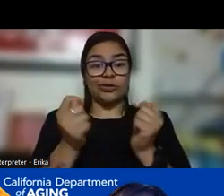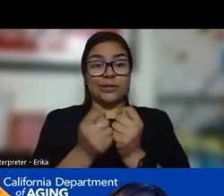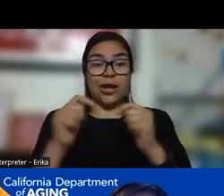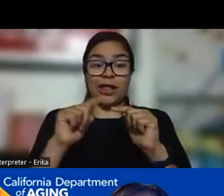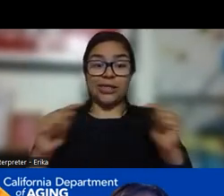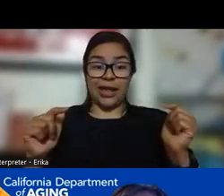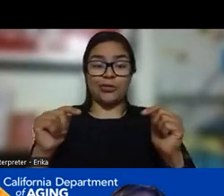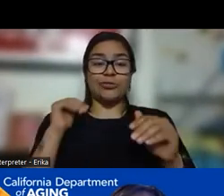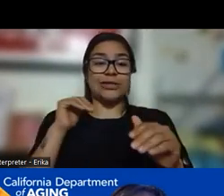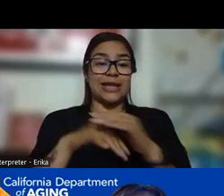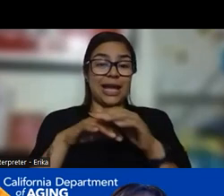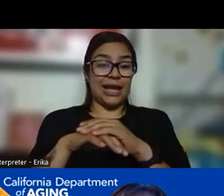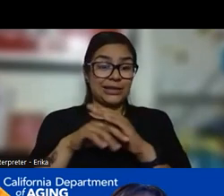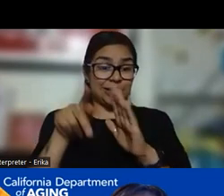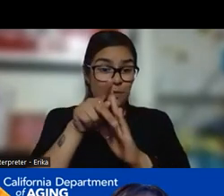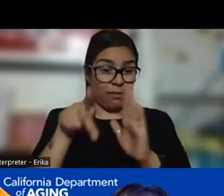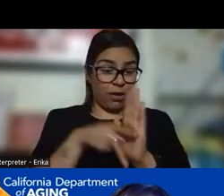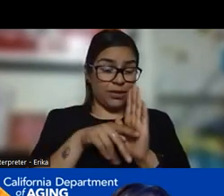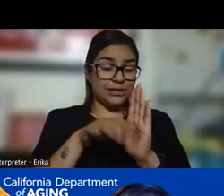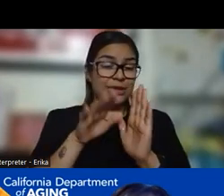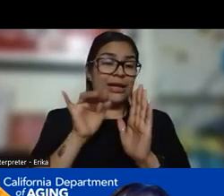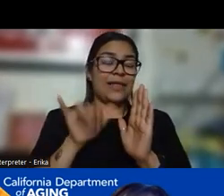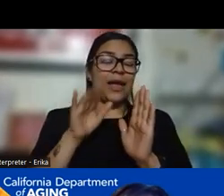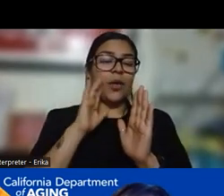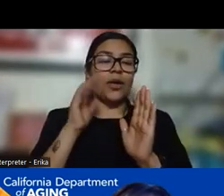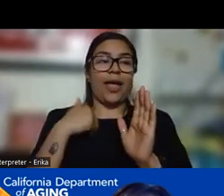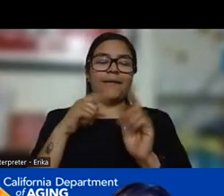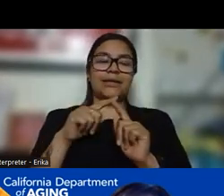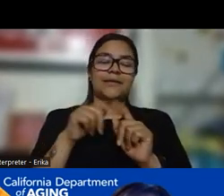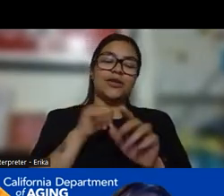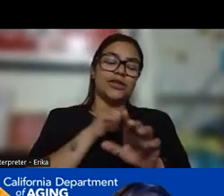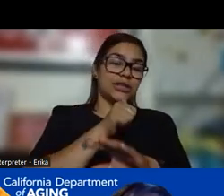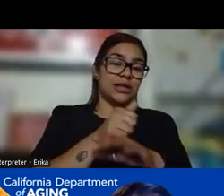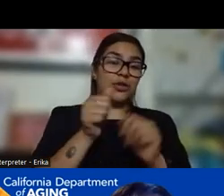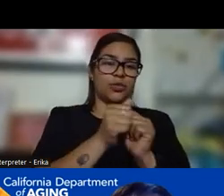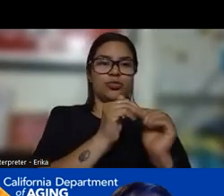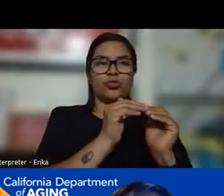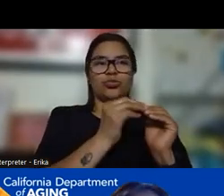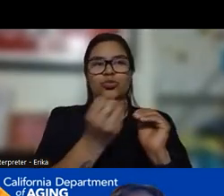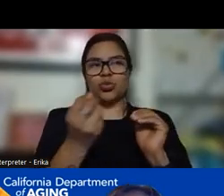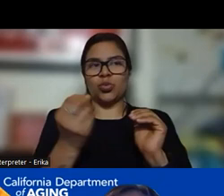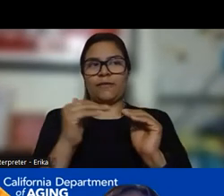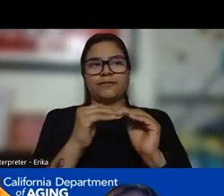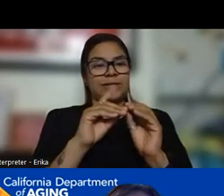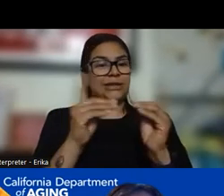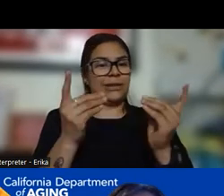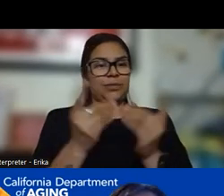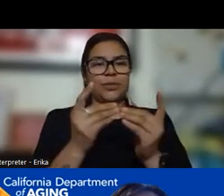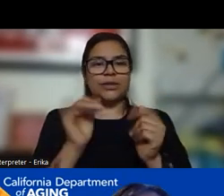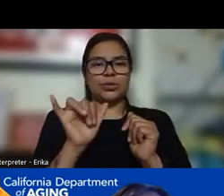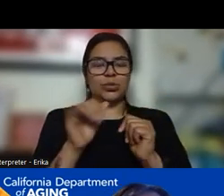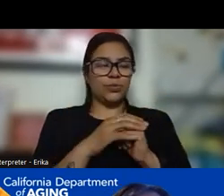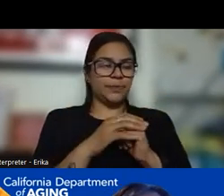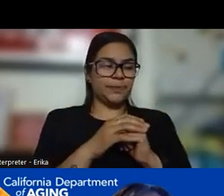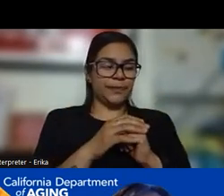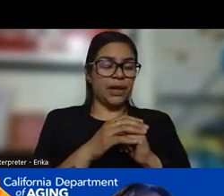access policy at agency that'll set standards across those 12 departments and 5 offices. But in addition to that,